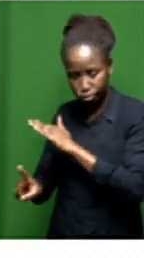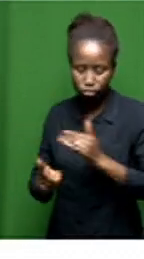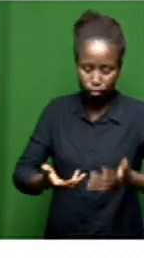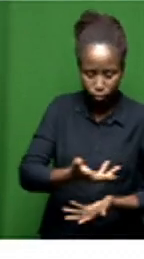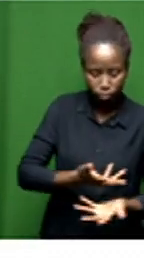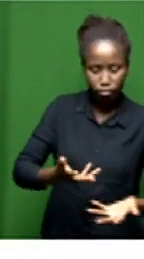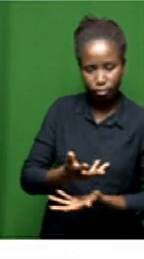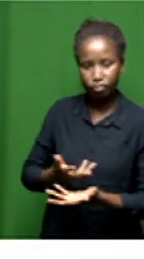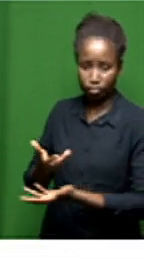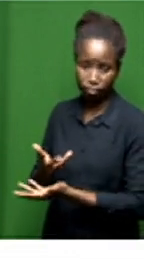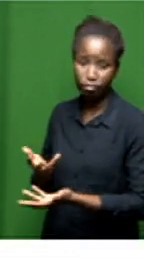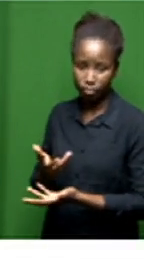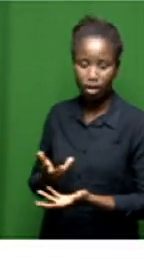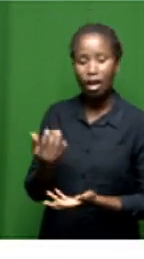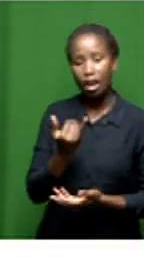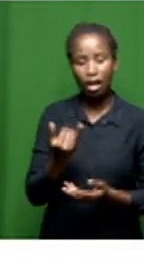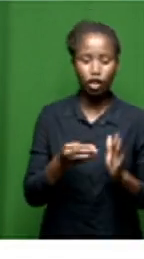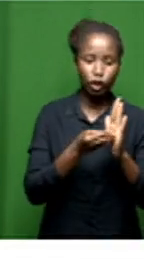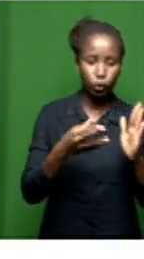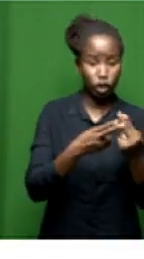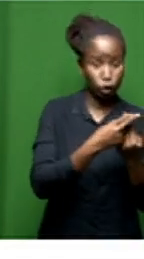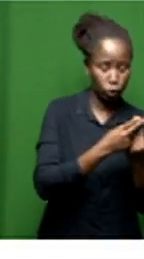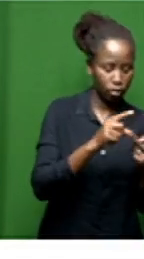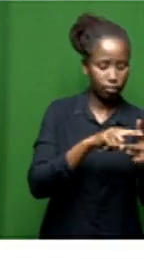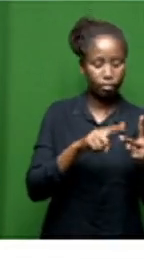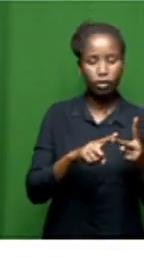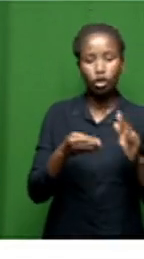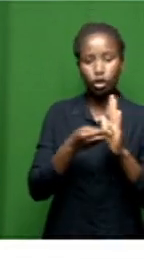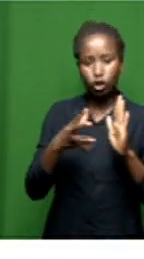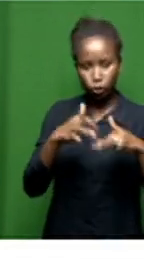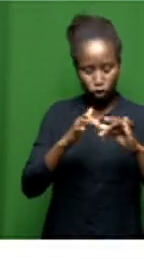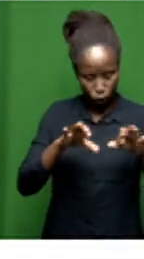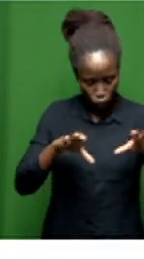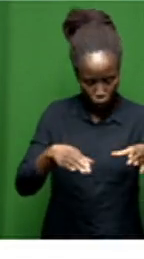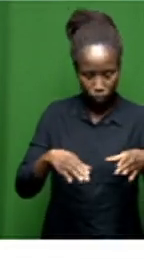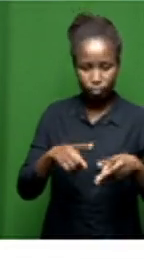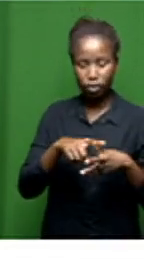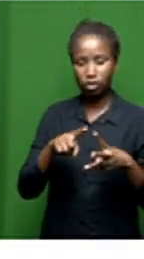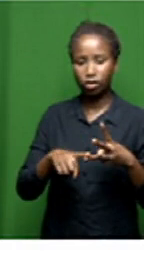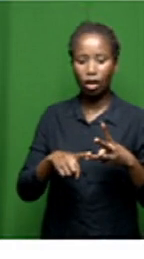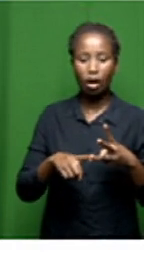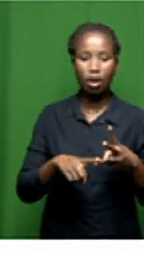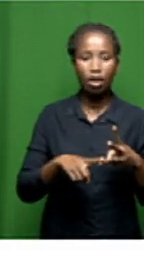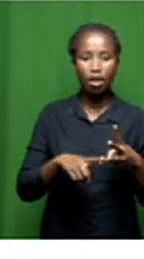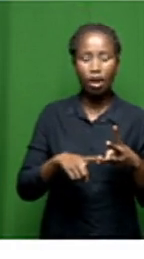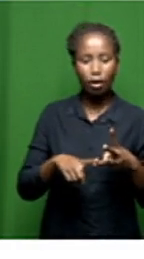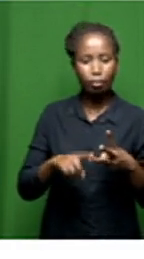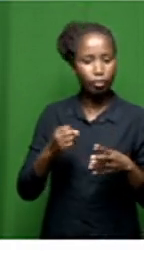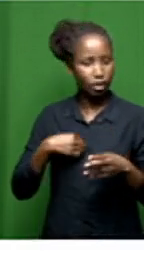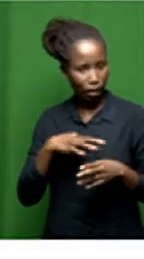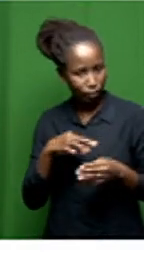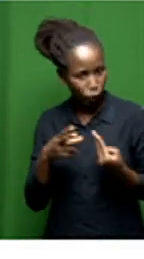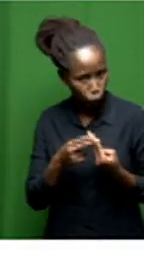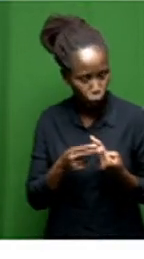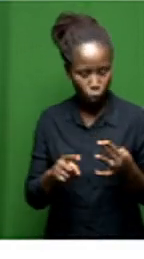different sections, right from student unions to student formulations to even employee unions, and even